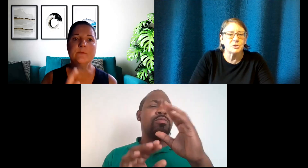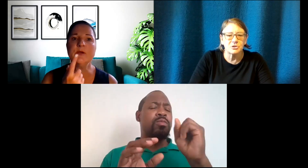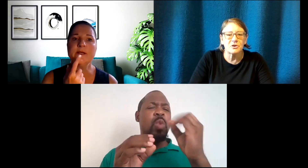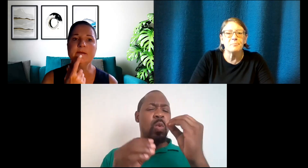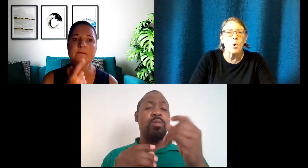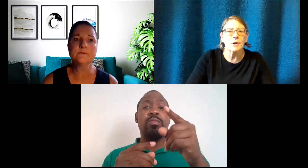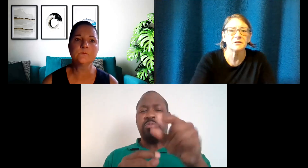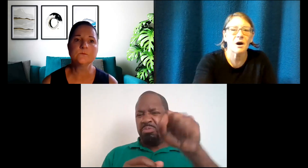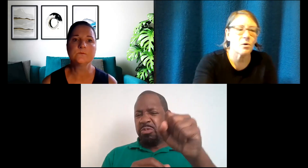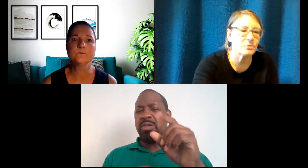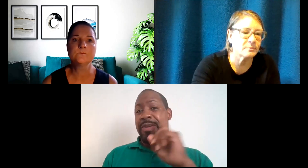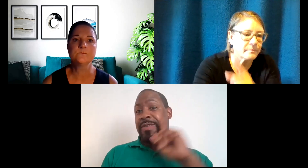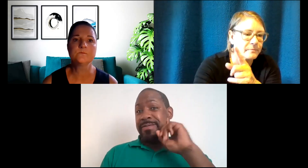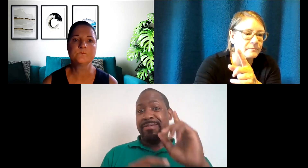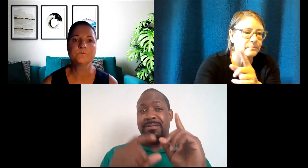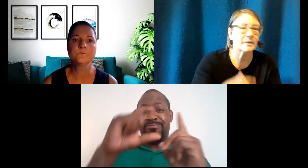Tina, you're muted.